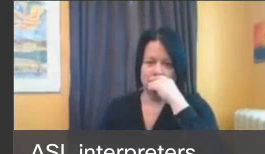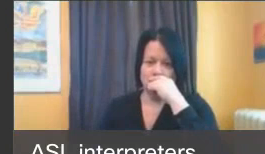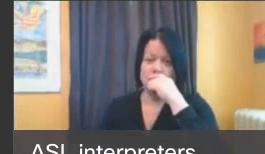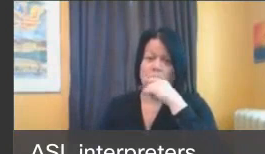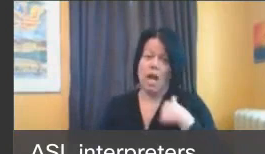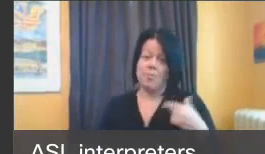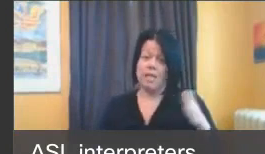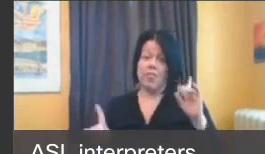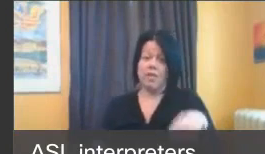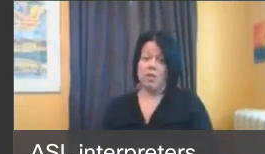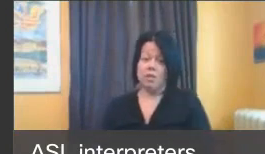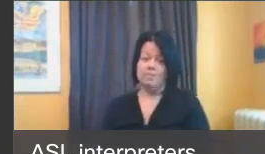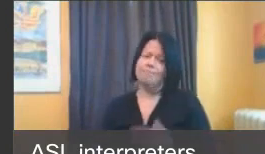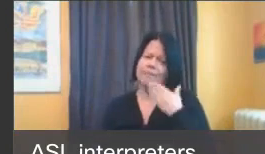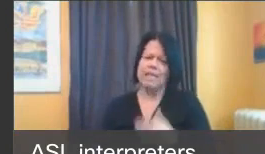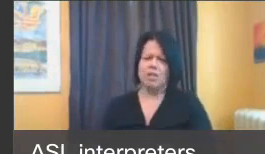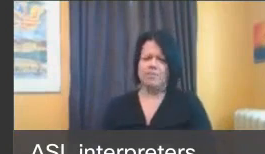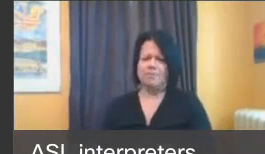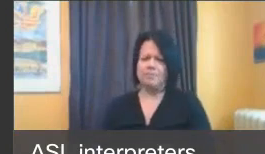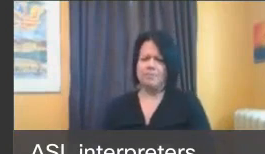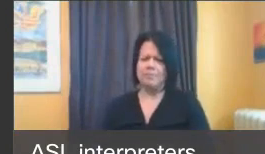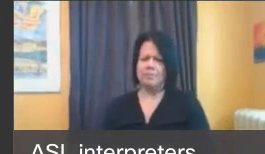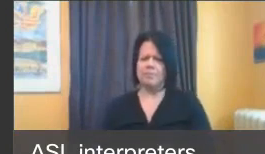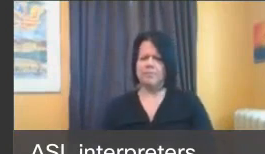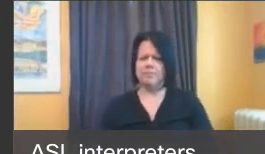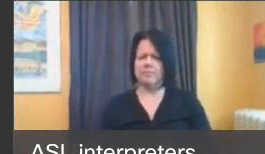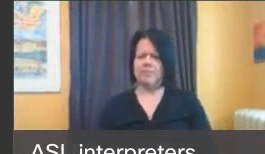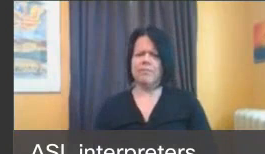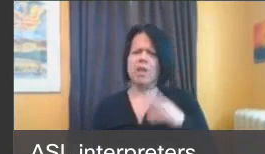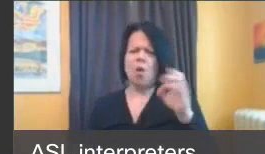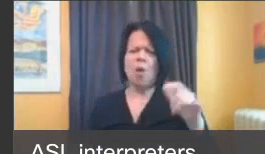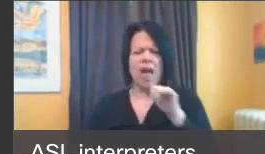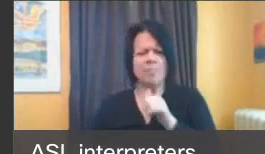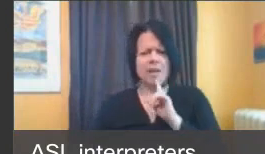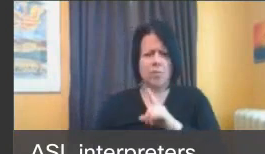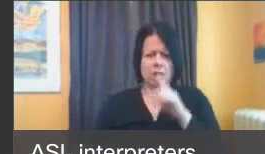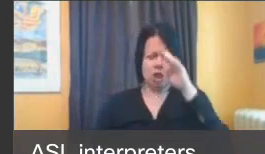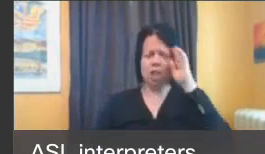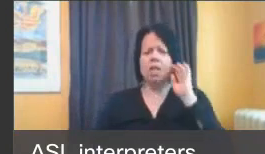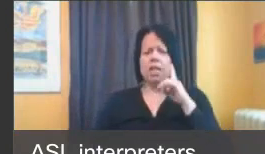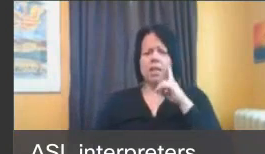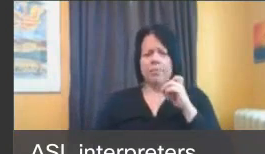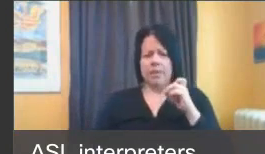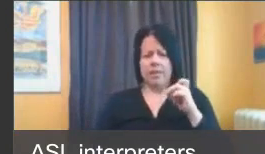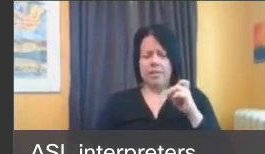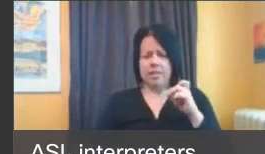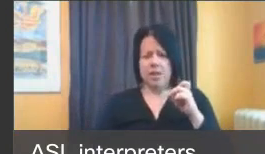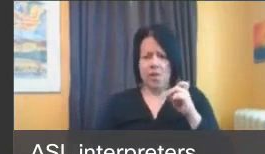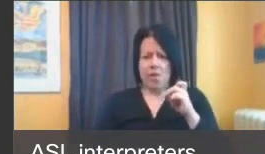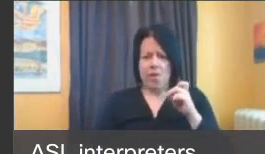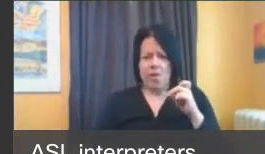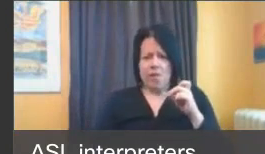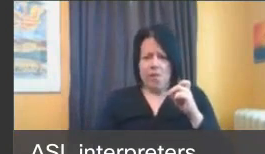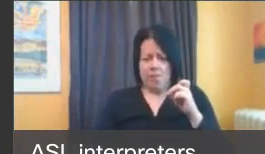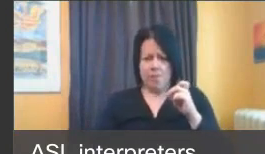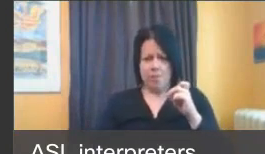go since. Thank you. Thank you. Well, I'm not quite sure. I understand that Dean Tolson wants to talk about the